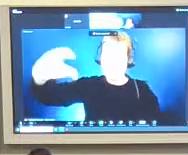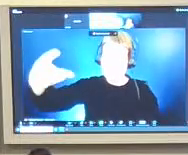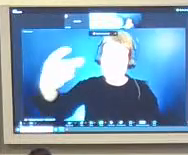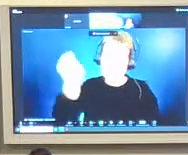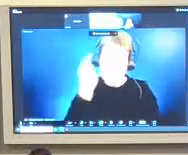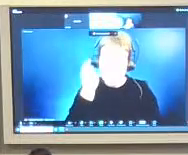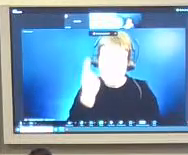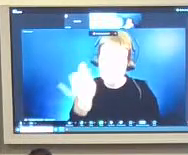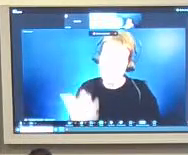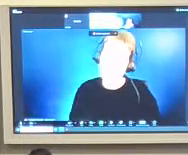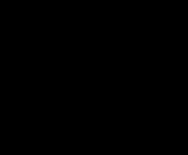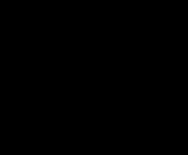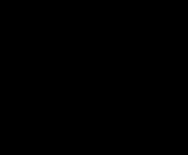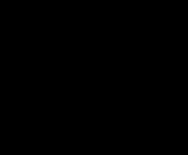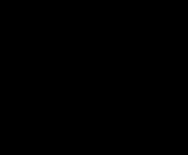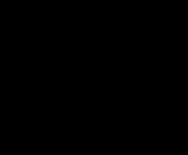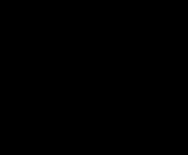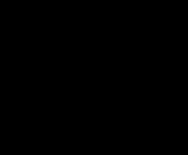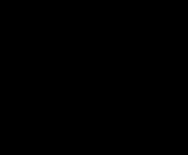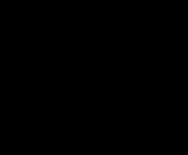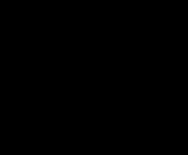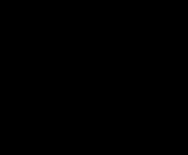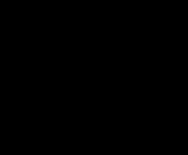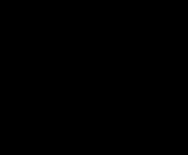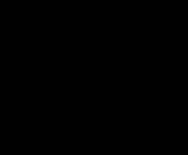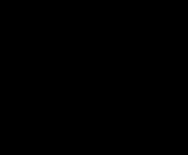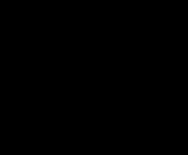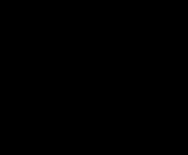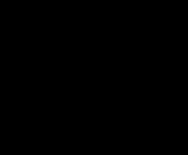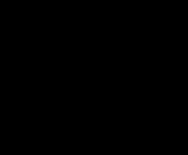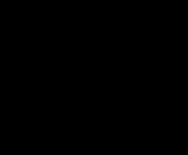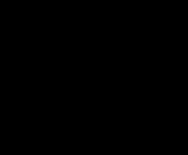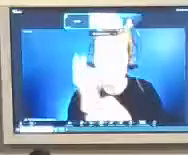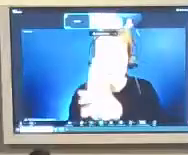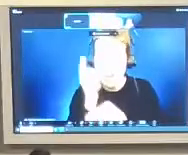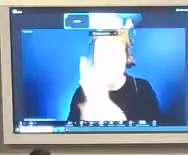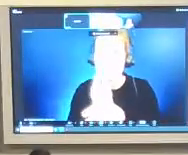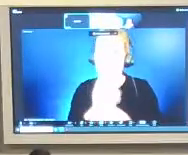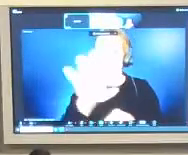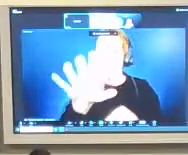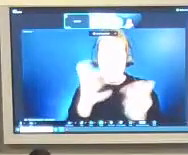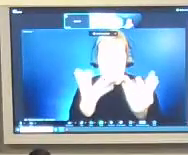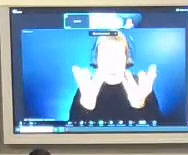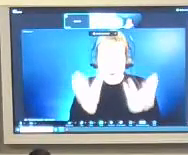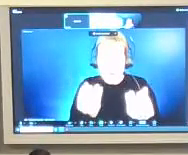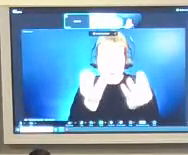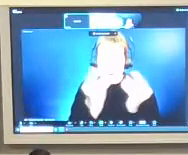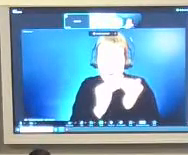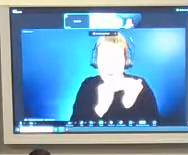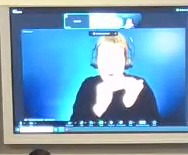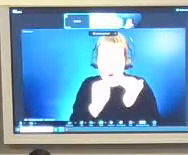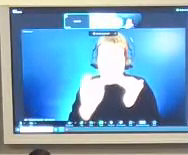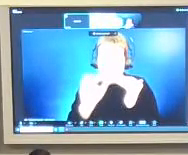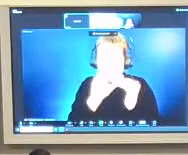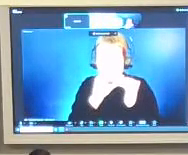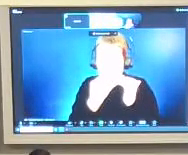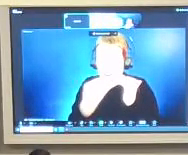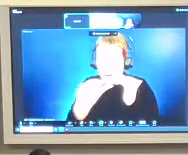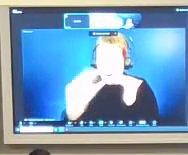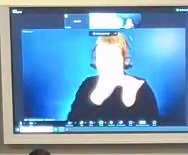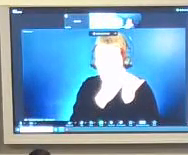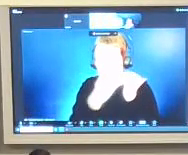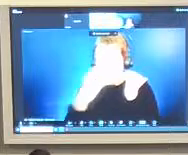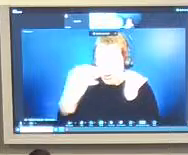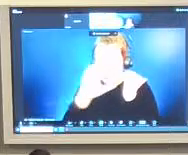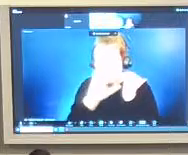was invaluable. Yeah. I do have to go back to the carpet concept though, because I realize it's hard to push the carpet, but